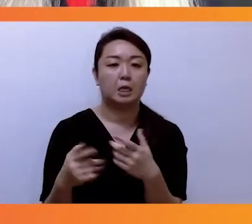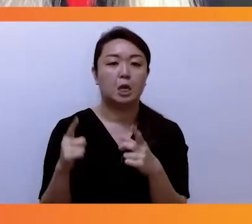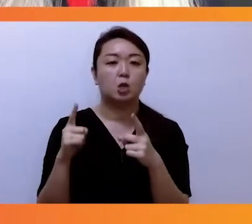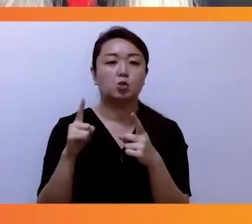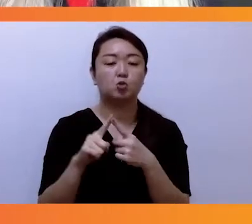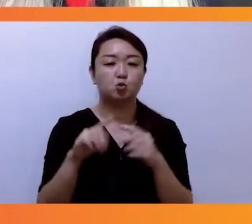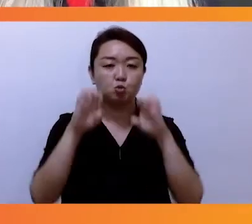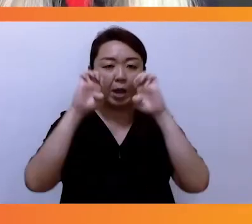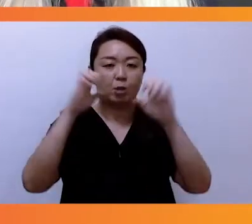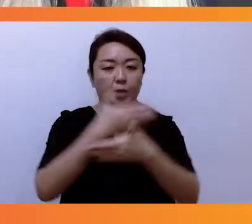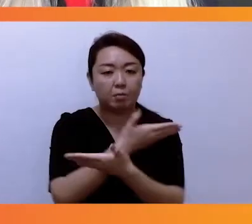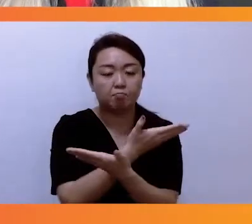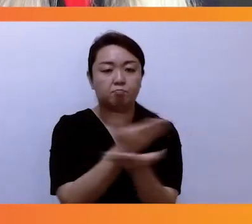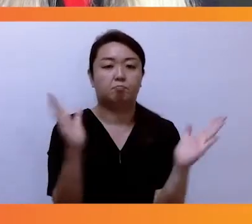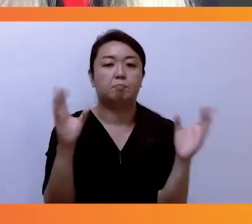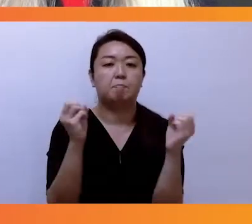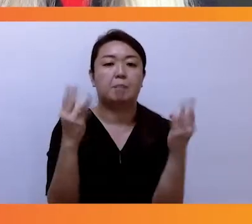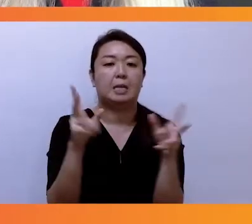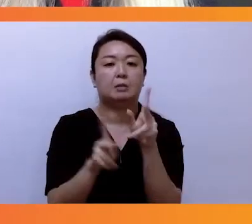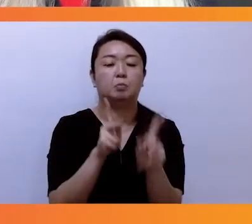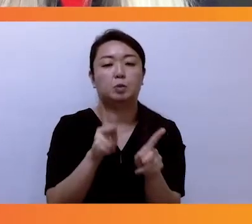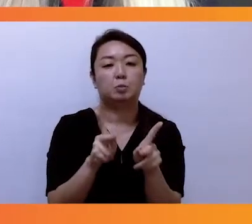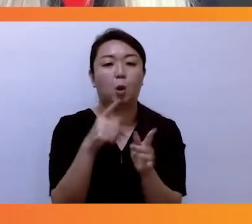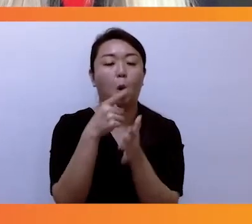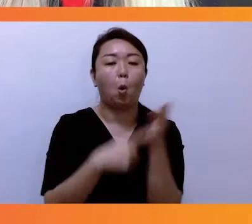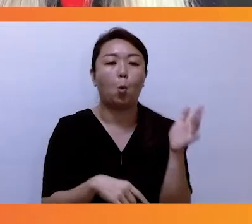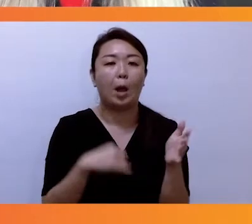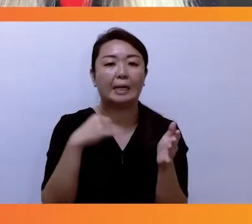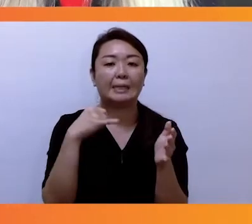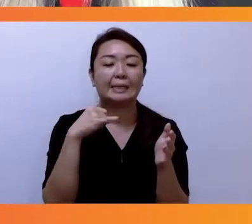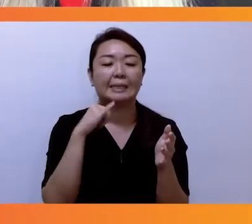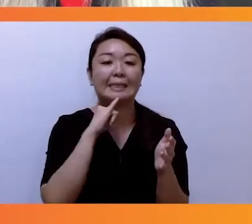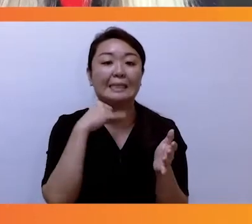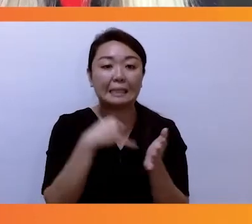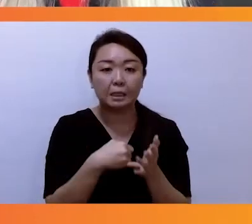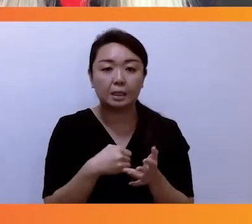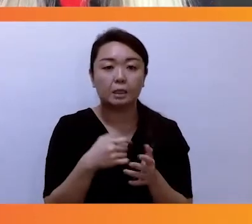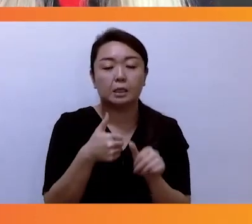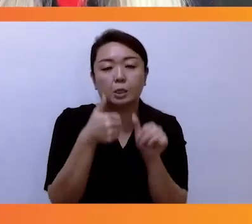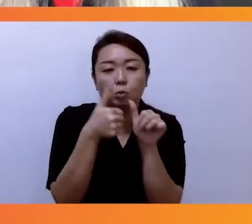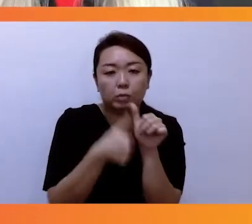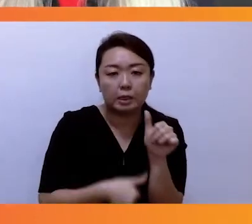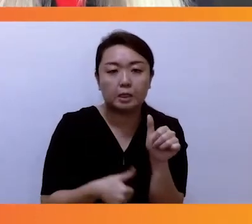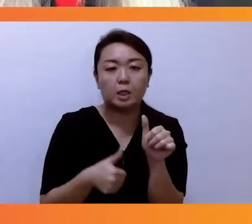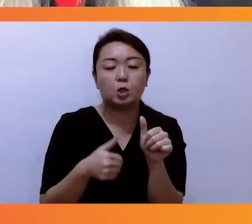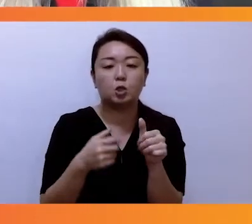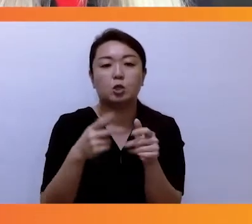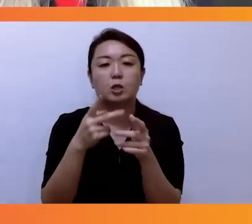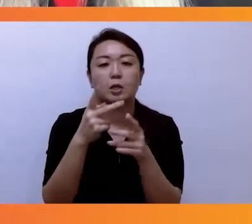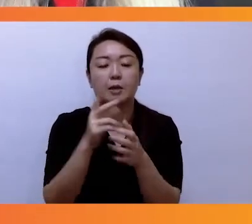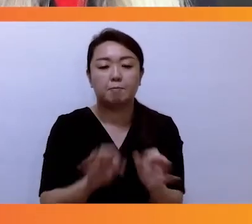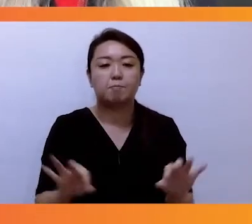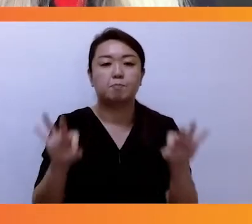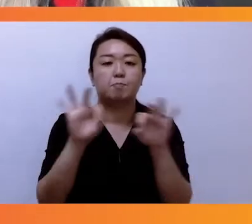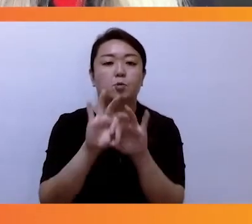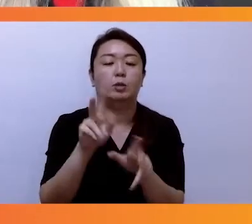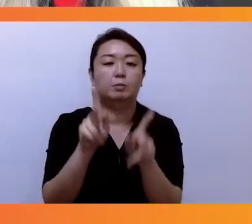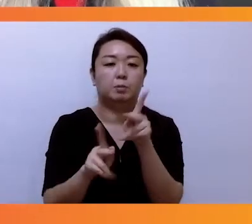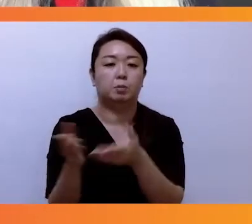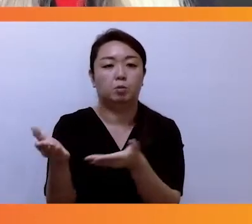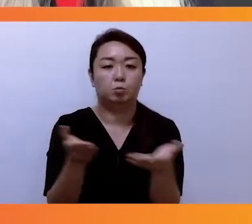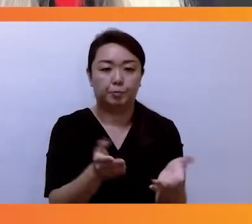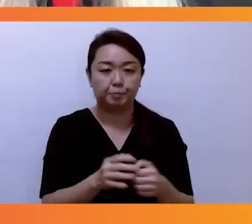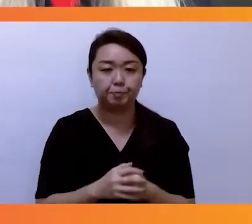process to mass educate people to what it is each key stakeholder brings to the